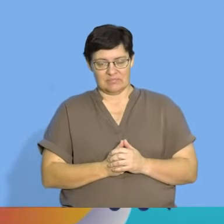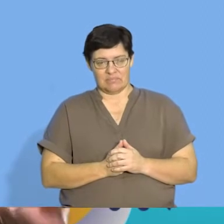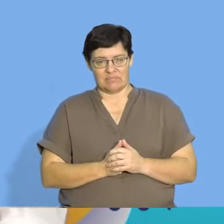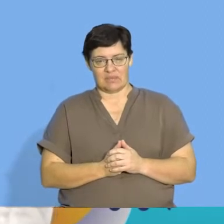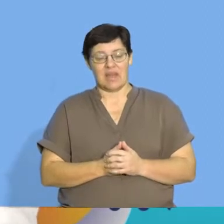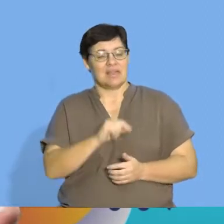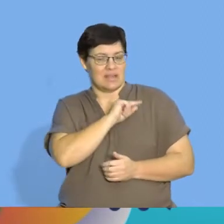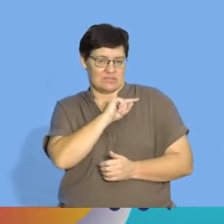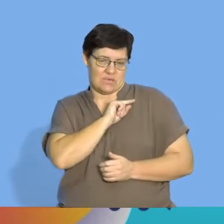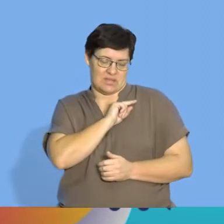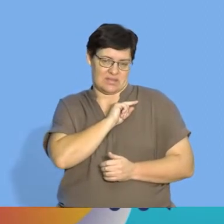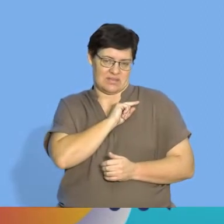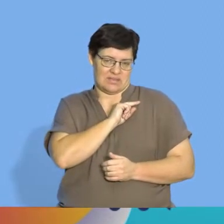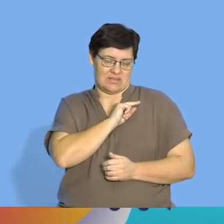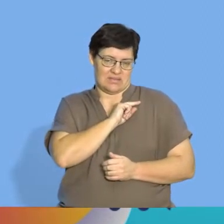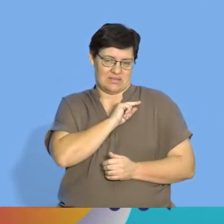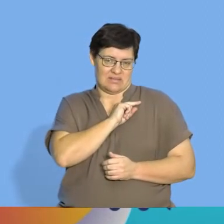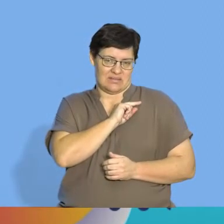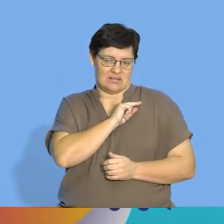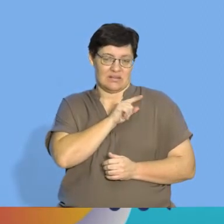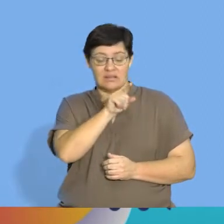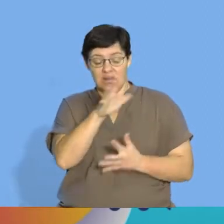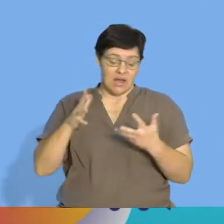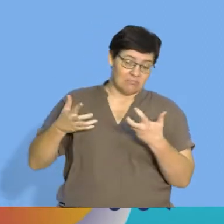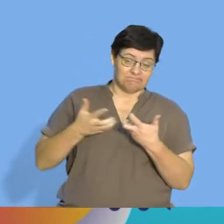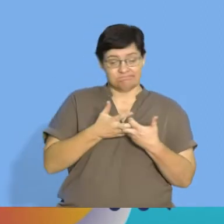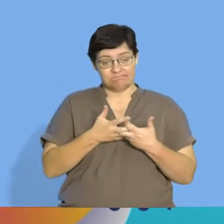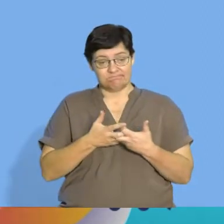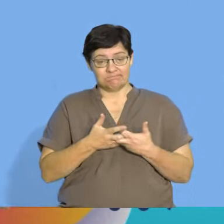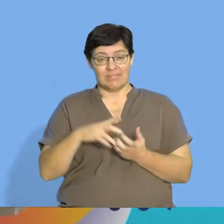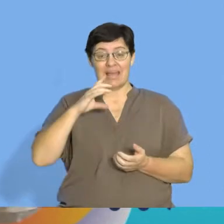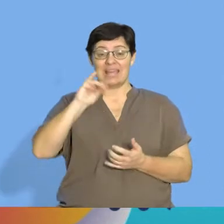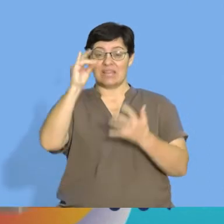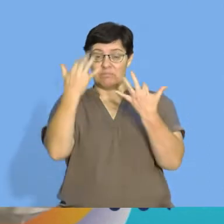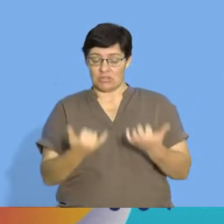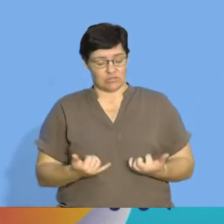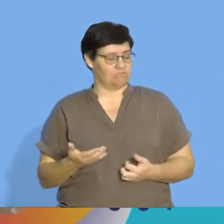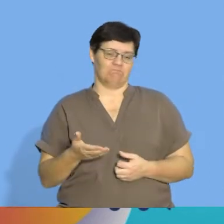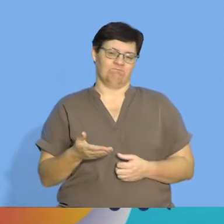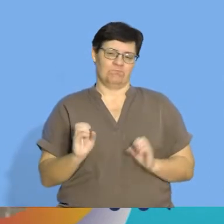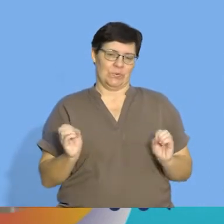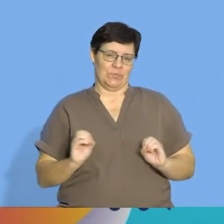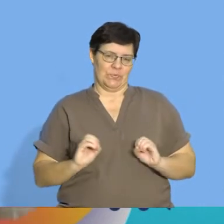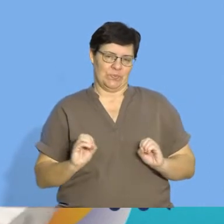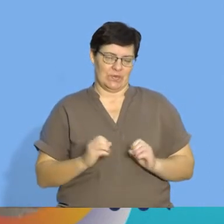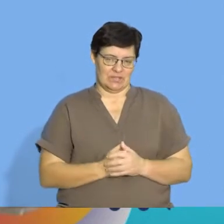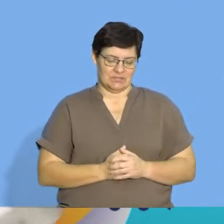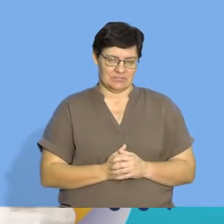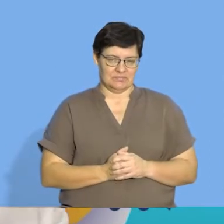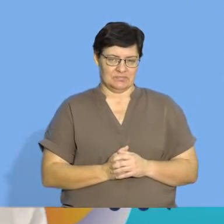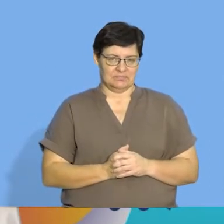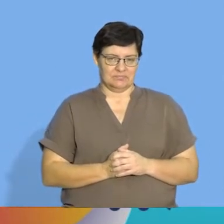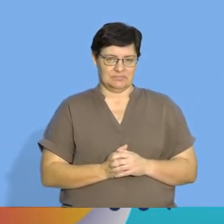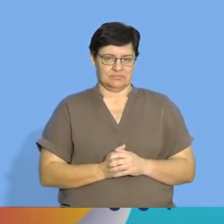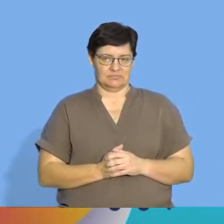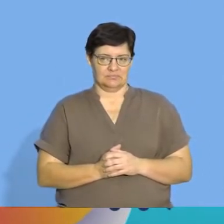flow of funds and therefore does not feature in my cash budget.